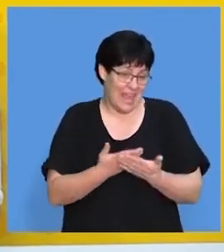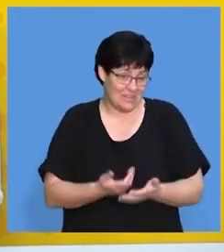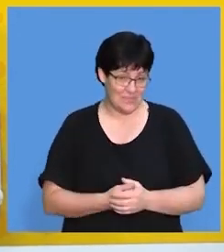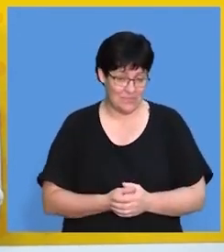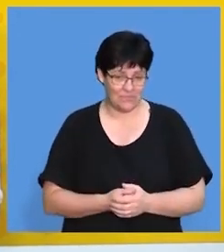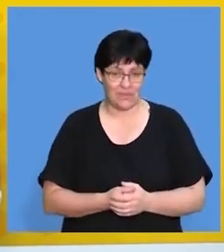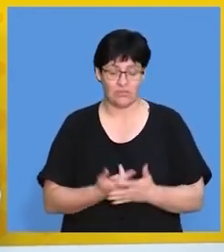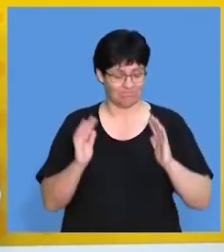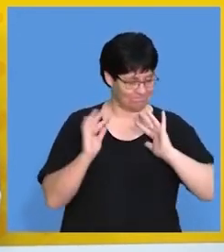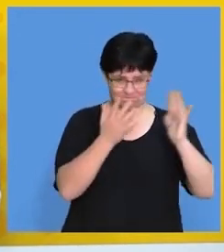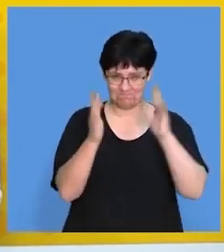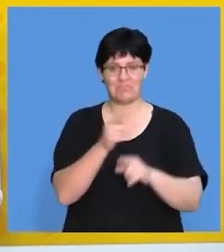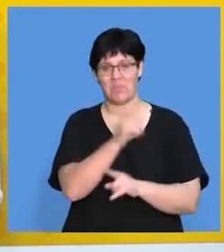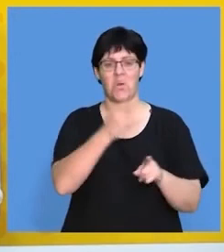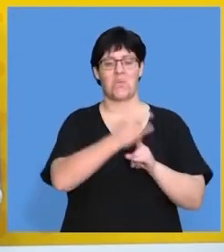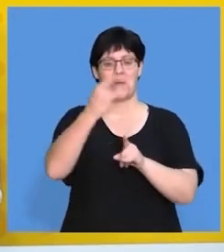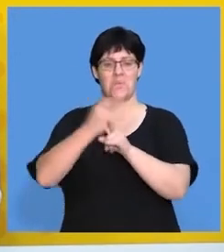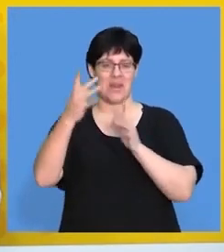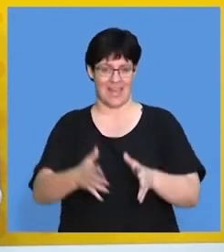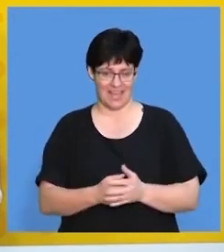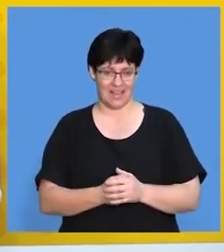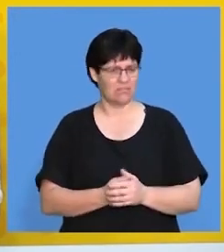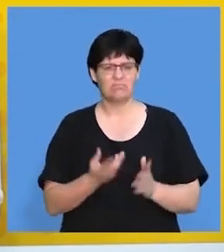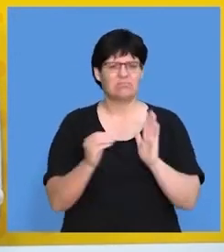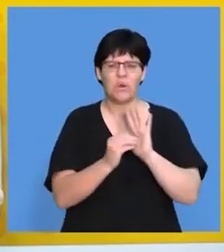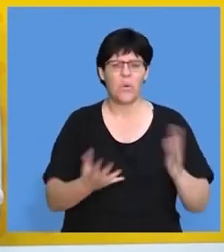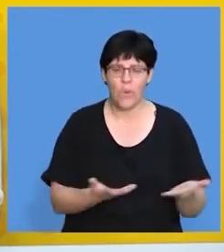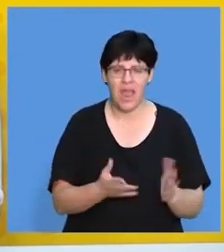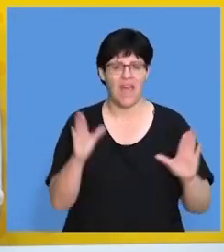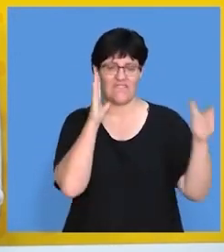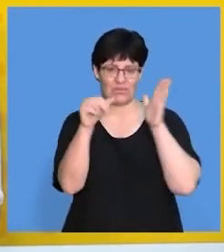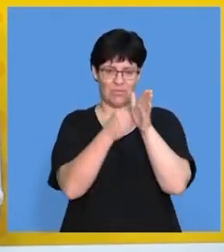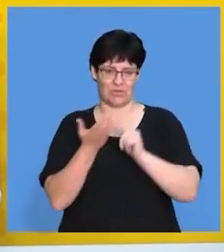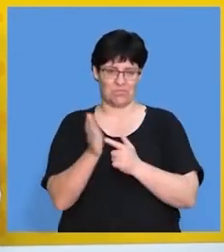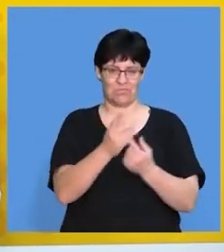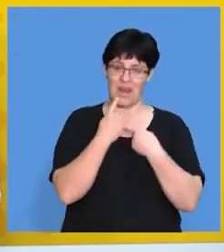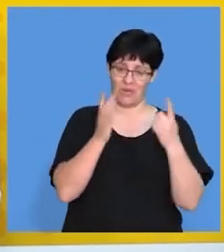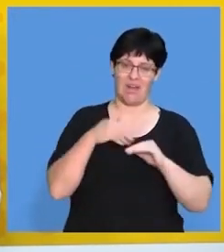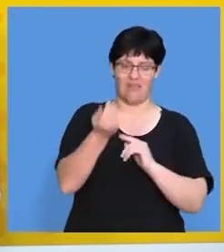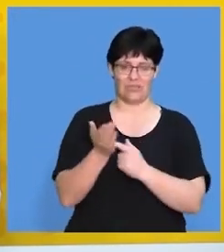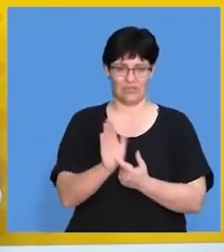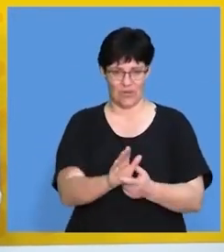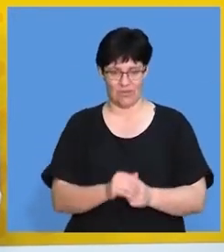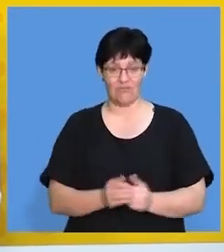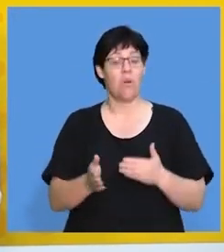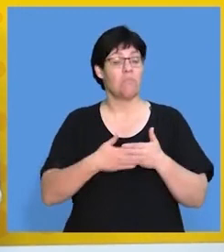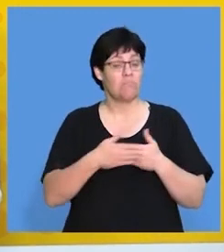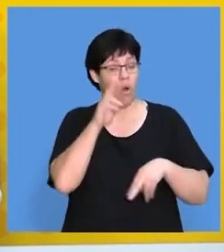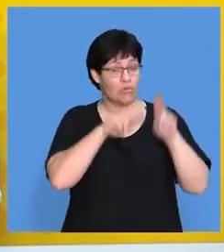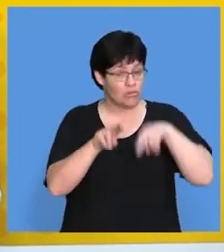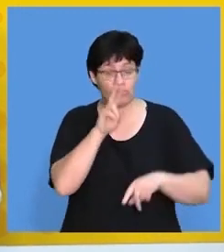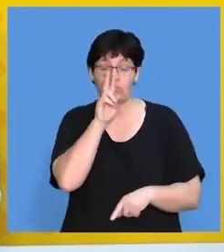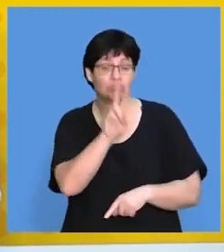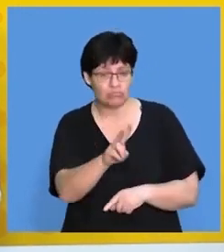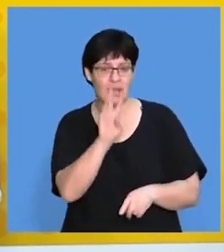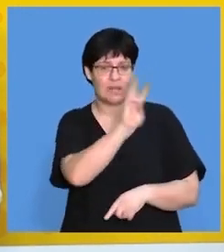can. Congratulations to all of our competition winners who will be announced on our Facebook page after the show. For more revision, please